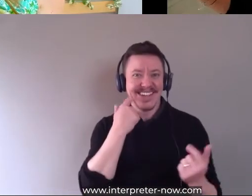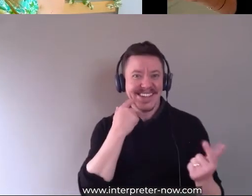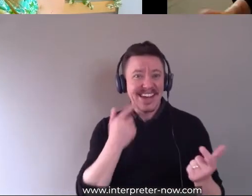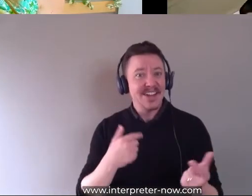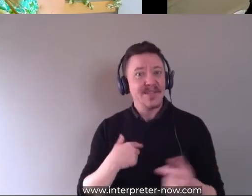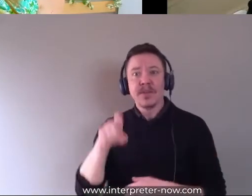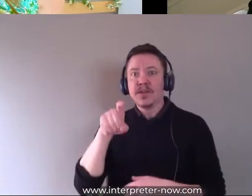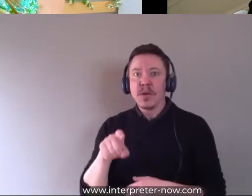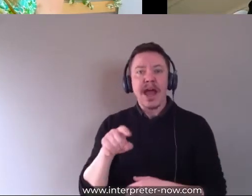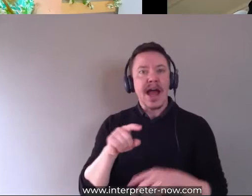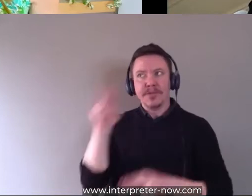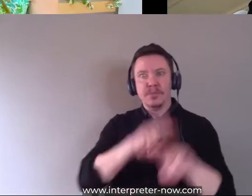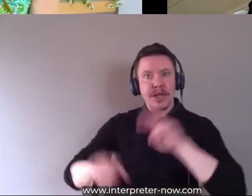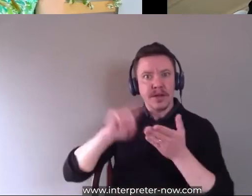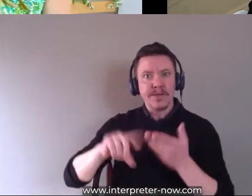looking at that LP base.